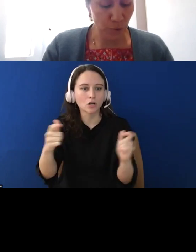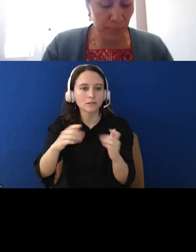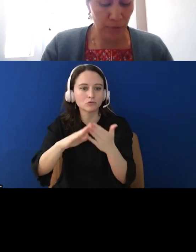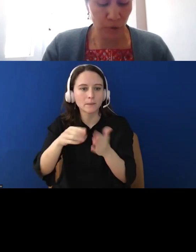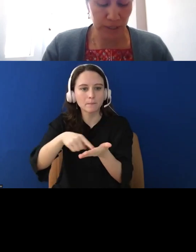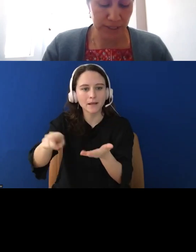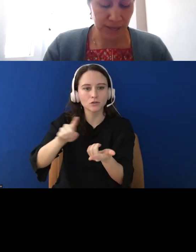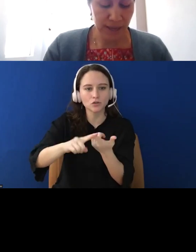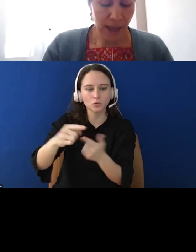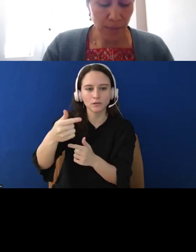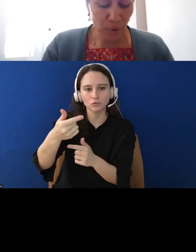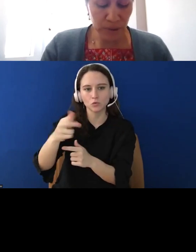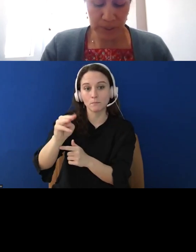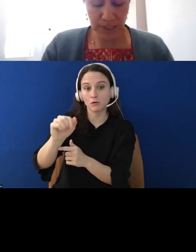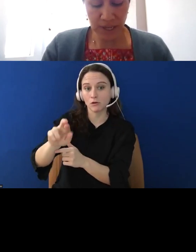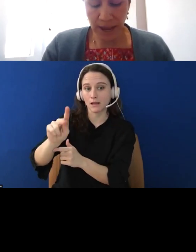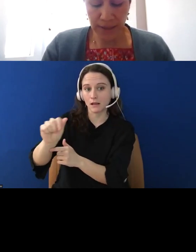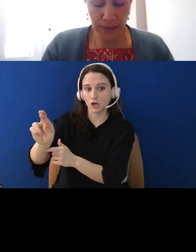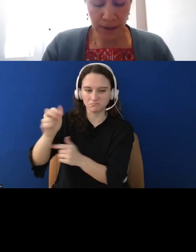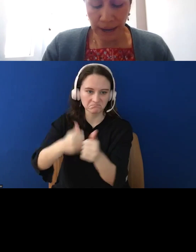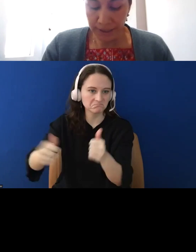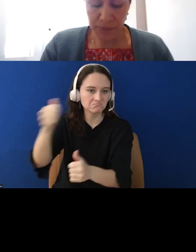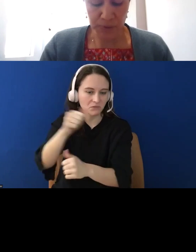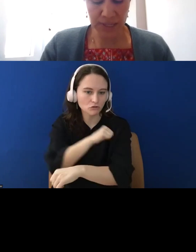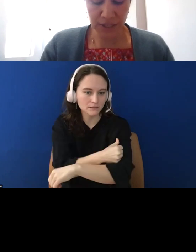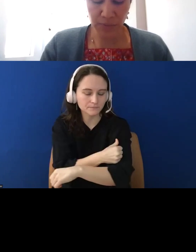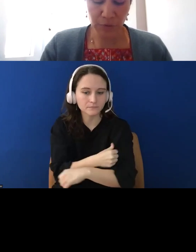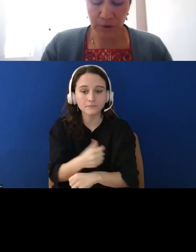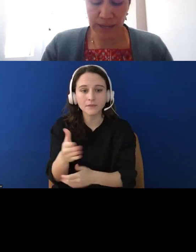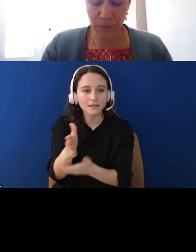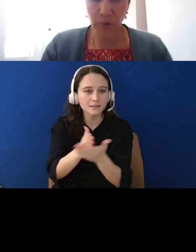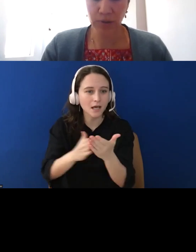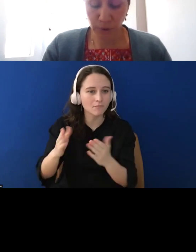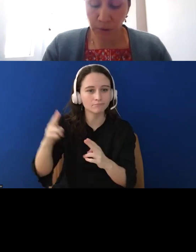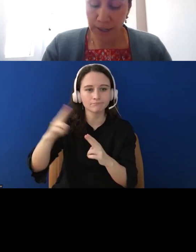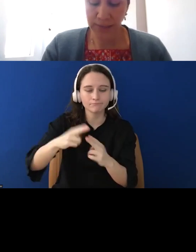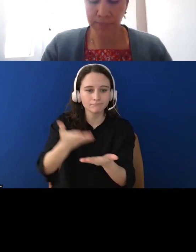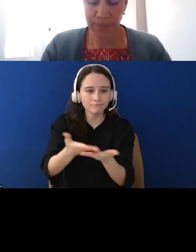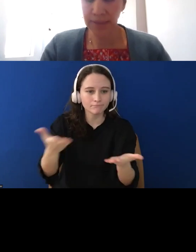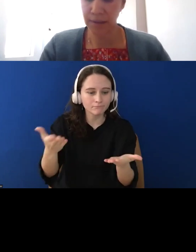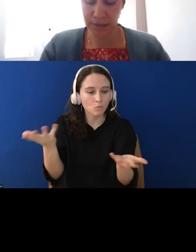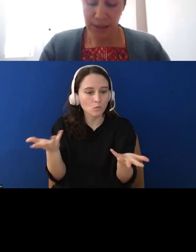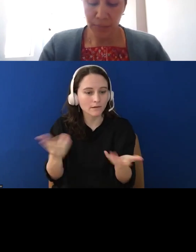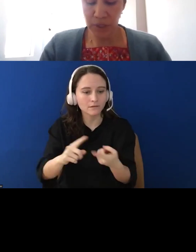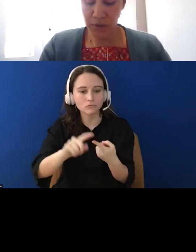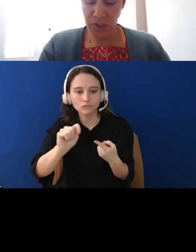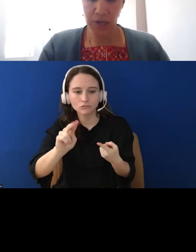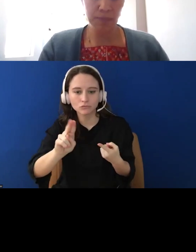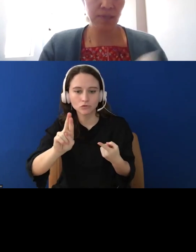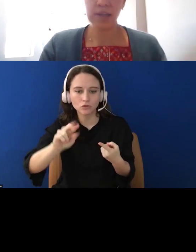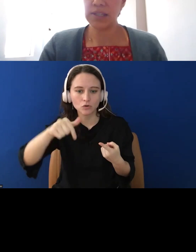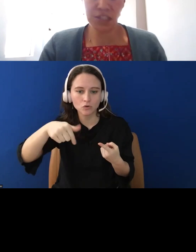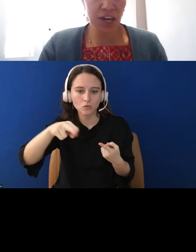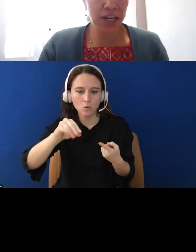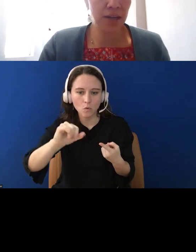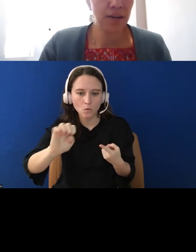Gumarcaj's supreme authorities. Among the prestige items presented before them were turquoise, metal, precious